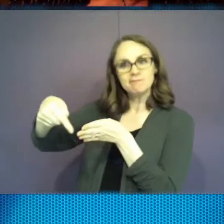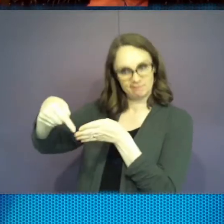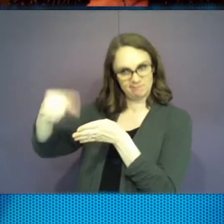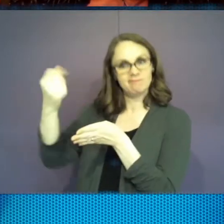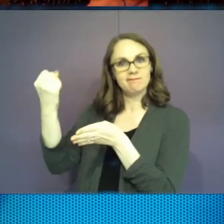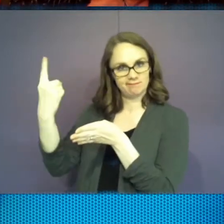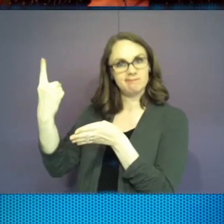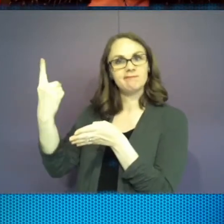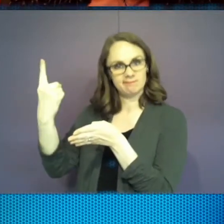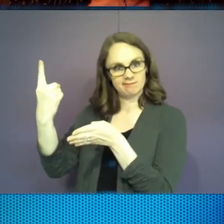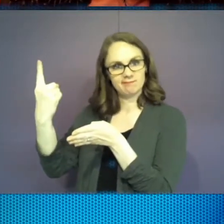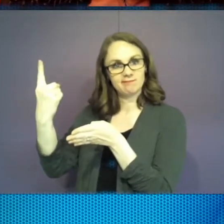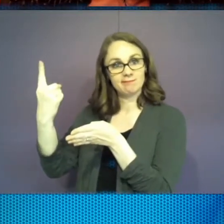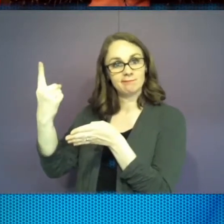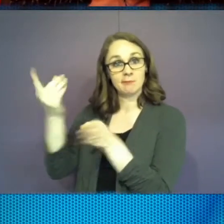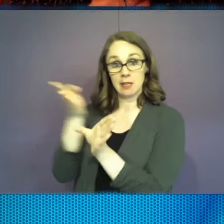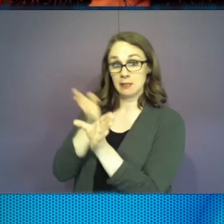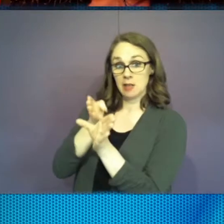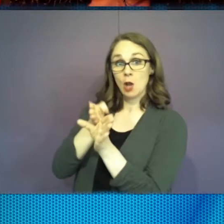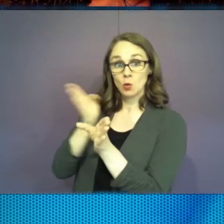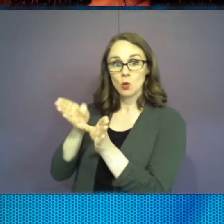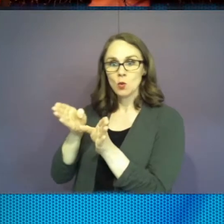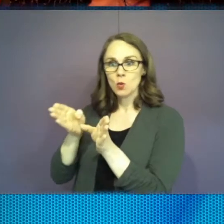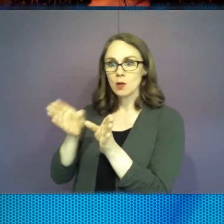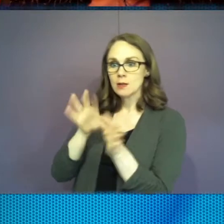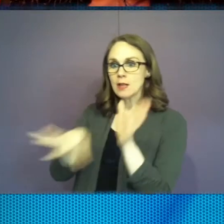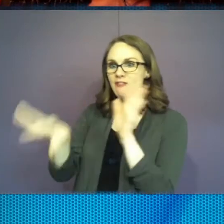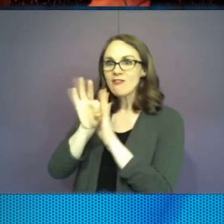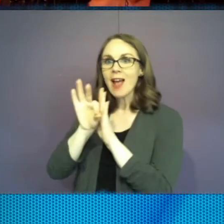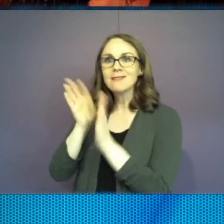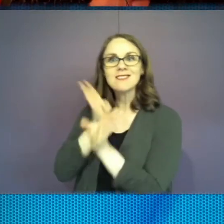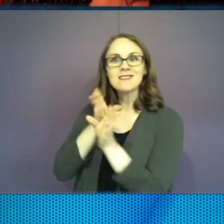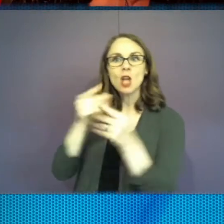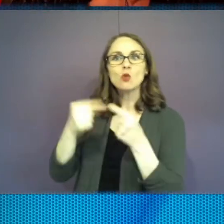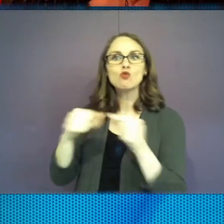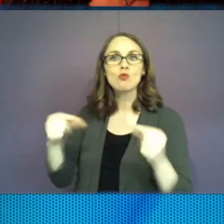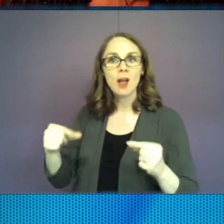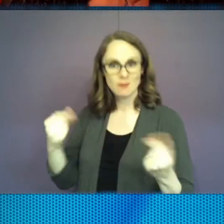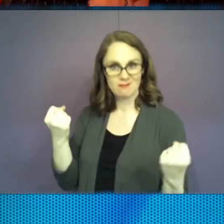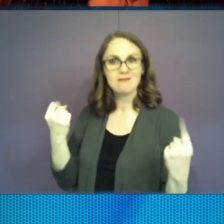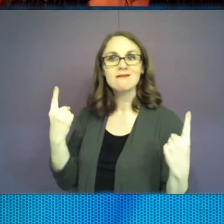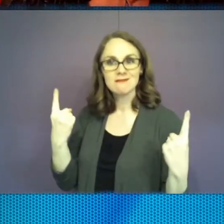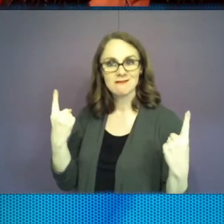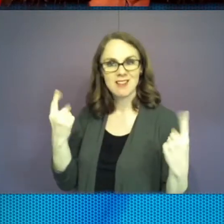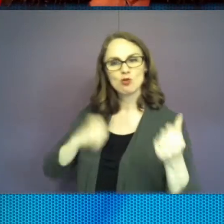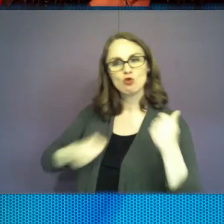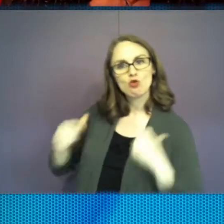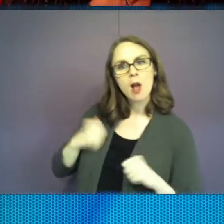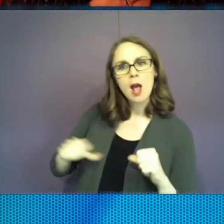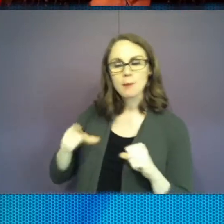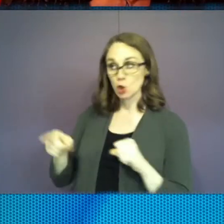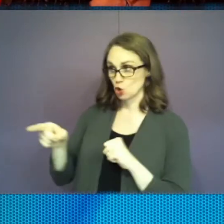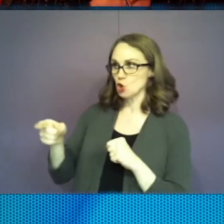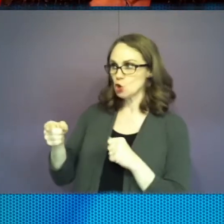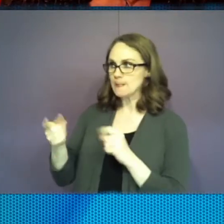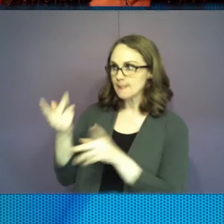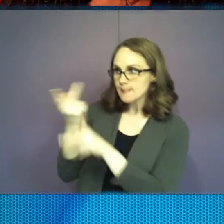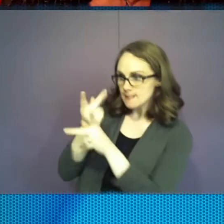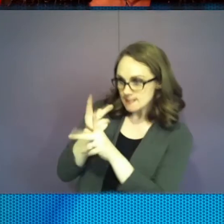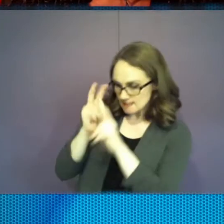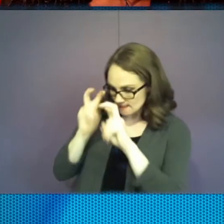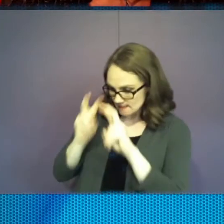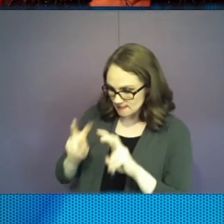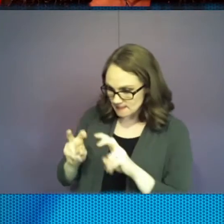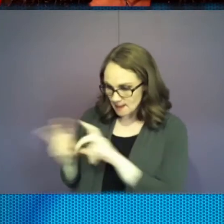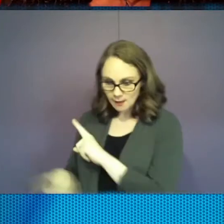because in the psychology you can find the psychodrama. She worked with that. She used she implement the